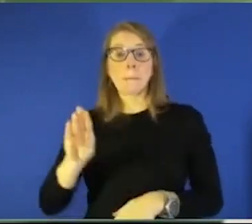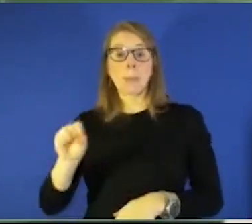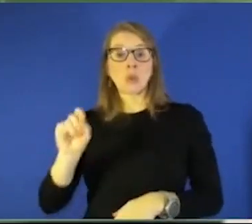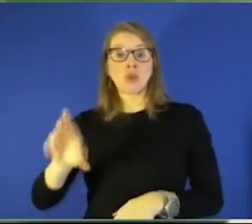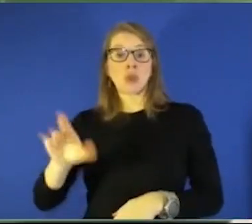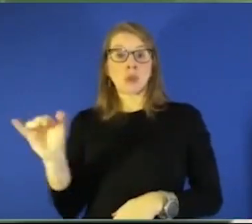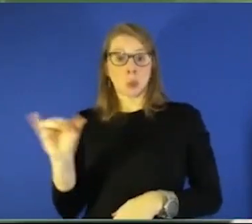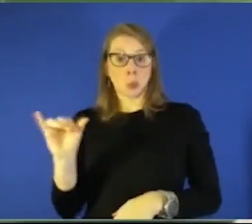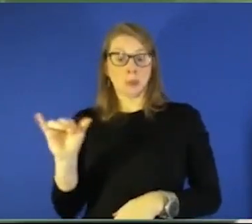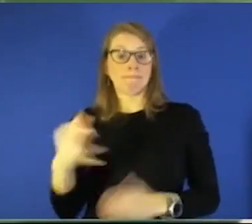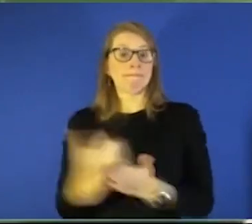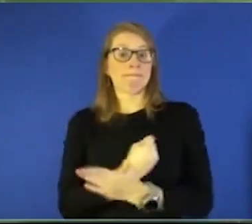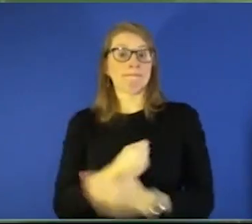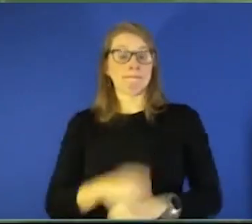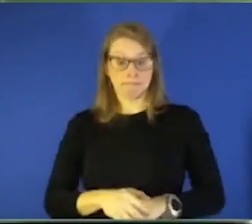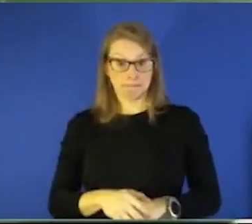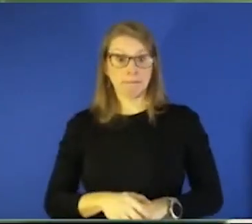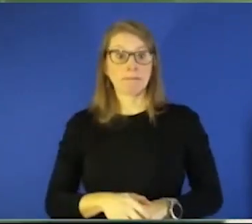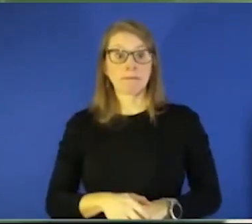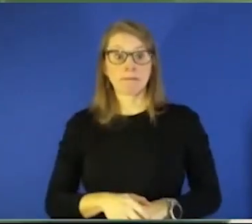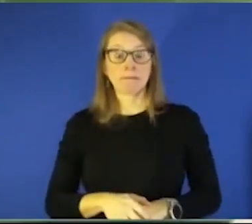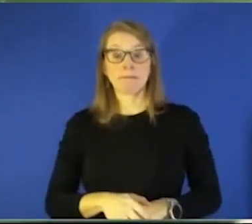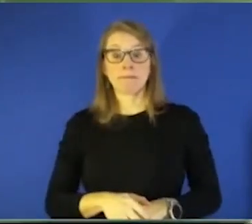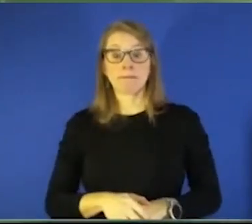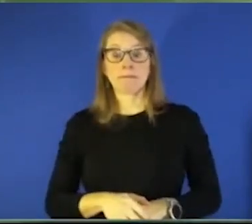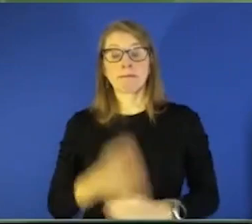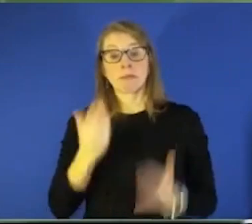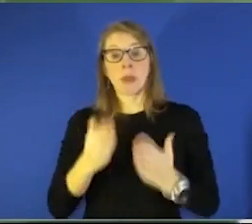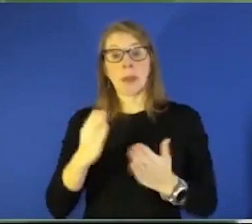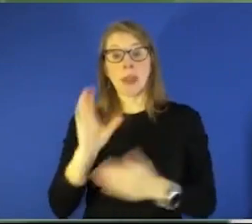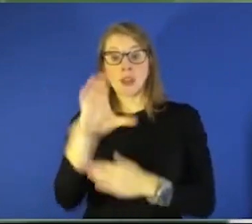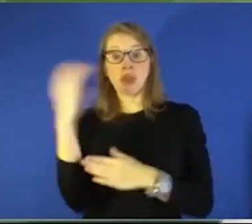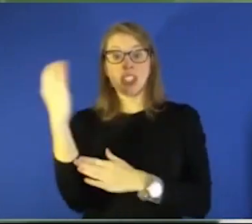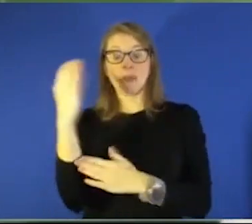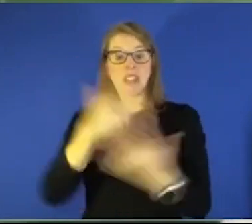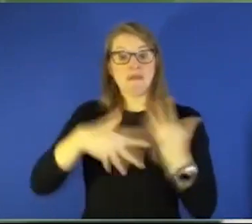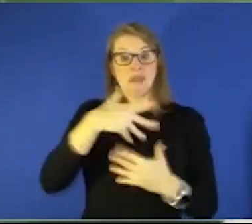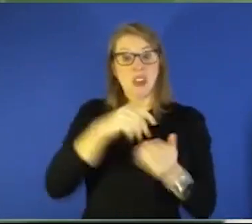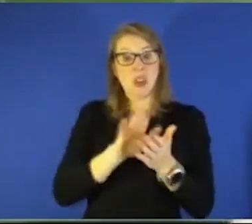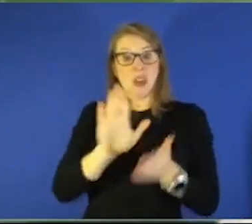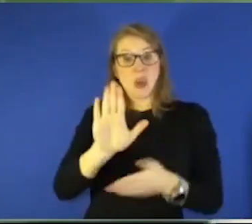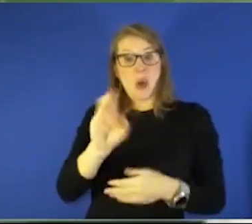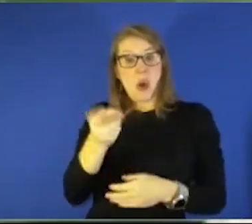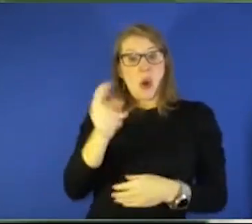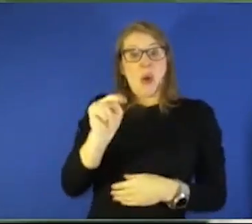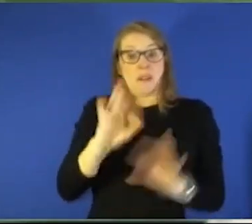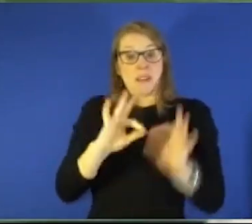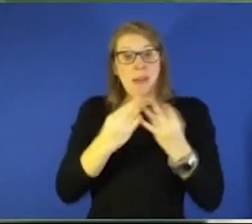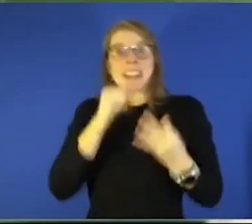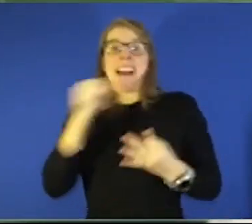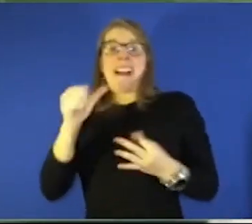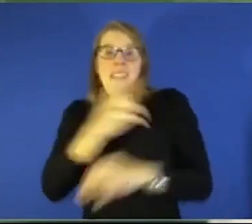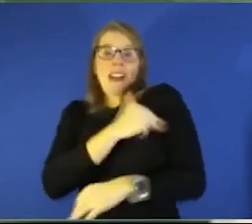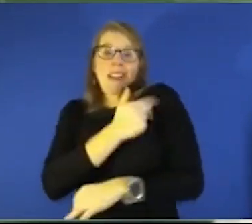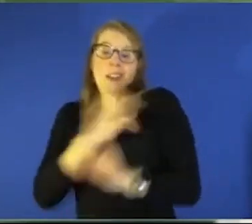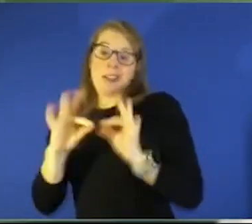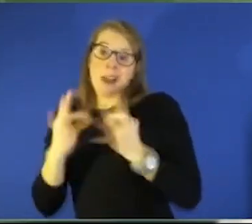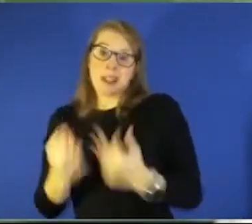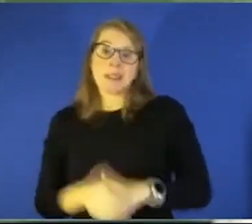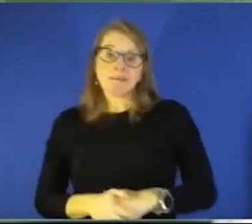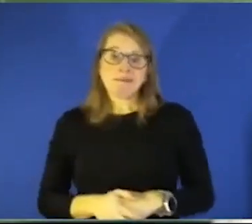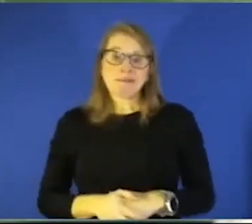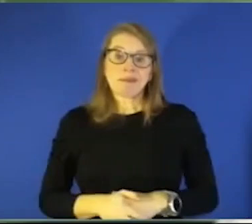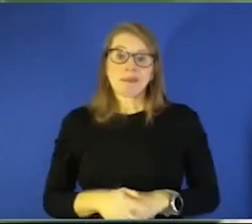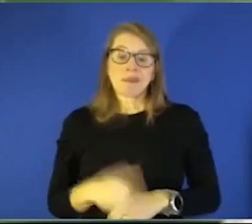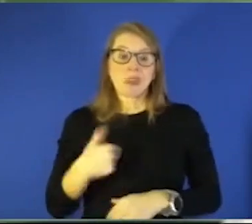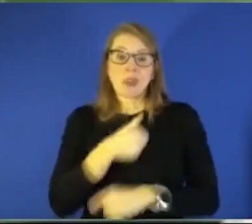And maybe you may get to spend your Christmas with your own family than the hospital family. And that's what we're trying our